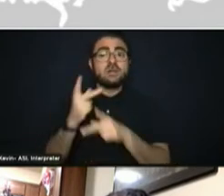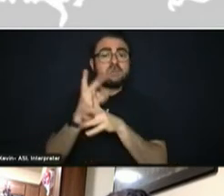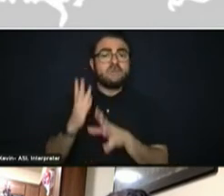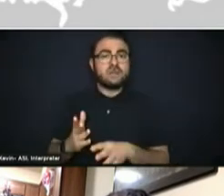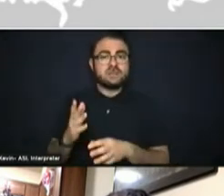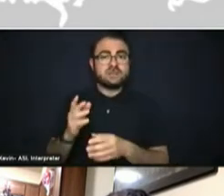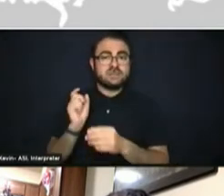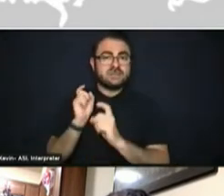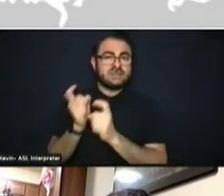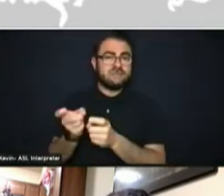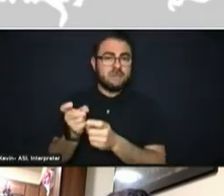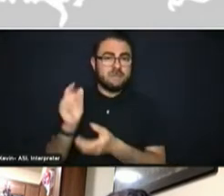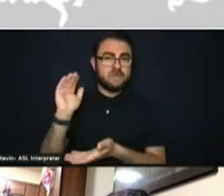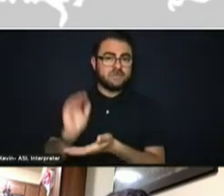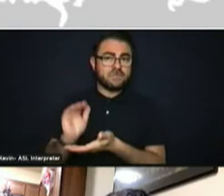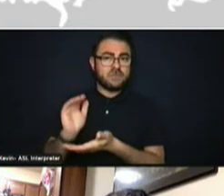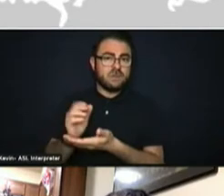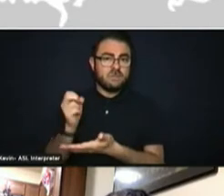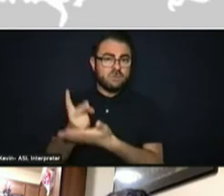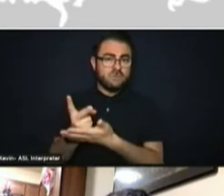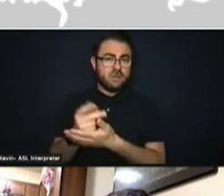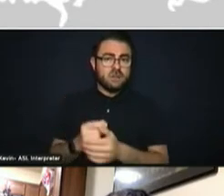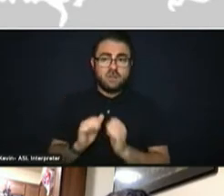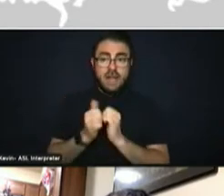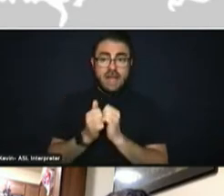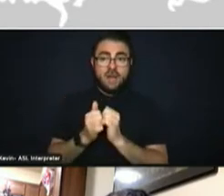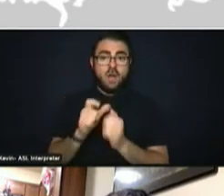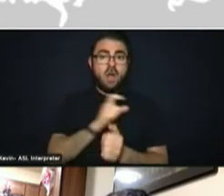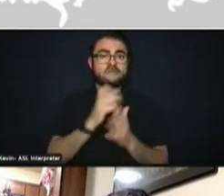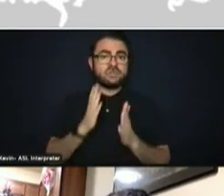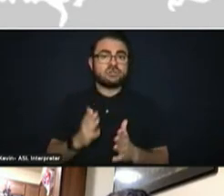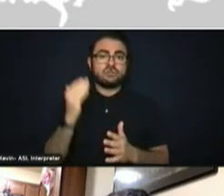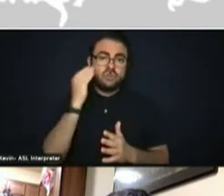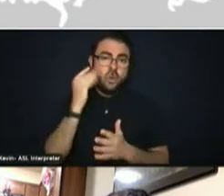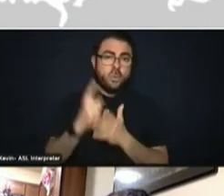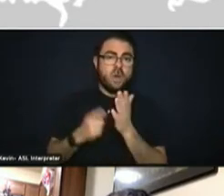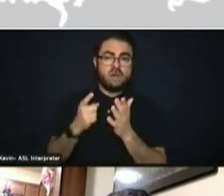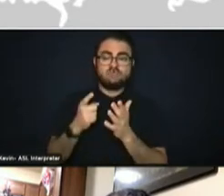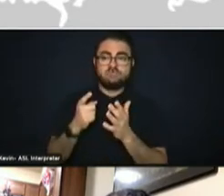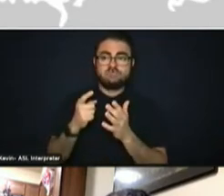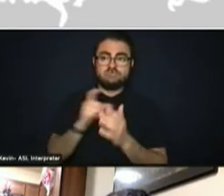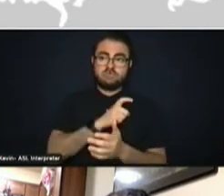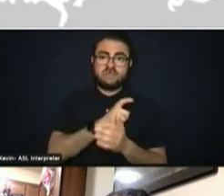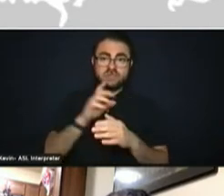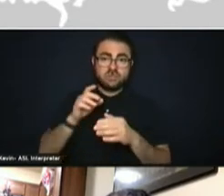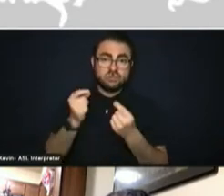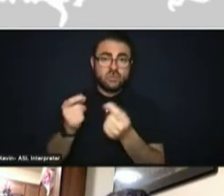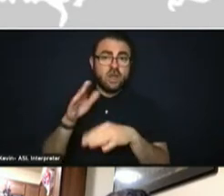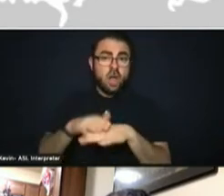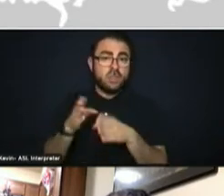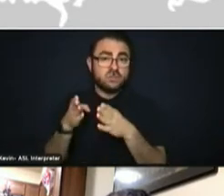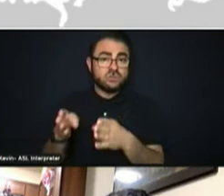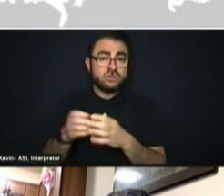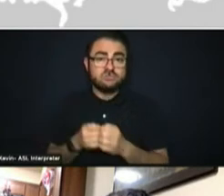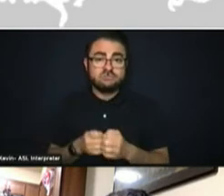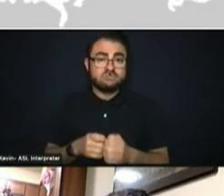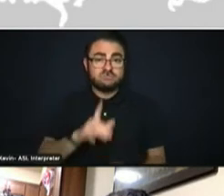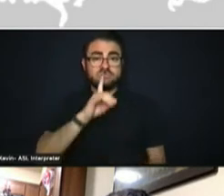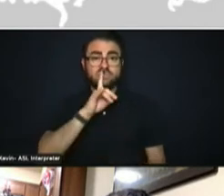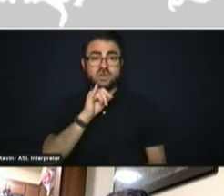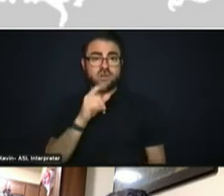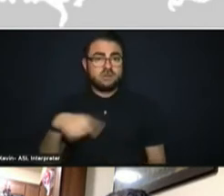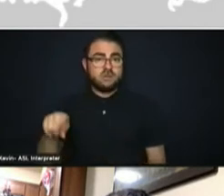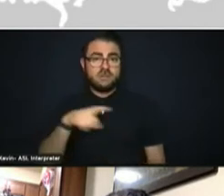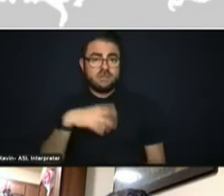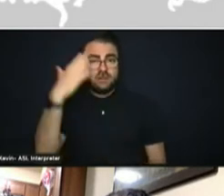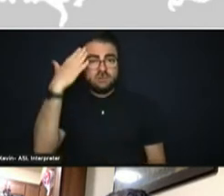how did the supervisors really know what officers are doing on the streets of Portland? To a large extent, they don't. They don't ride